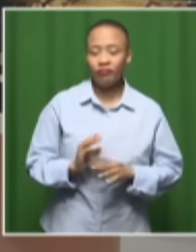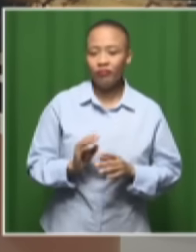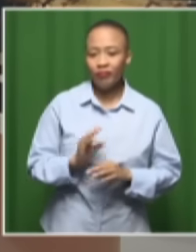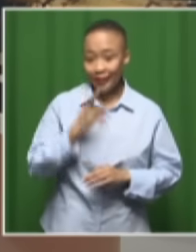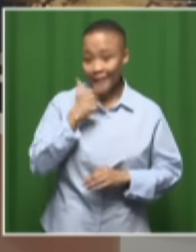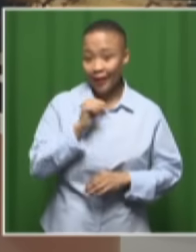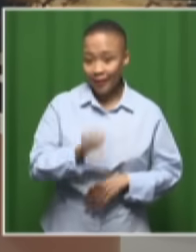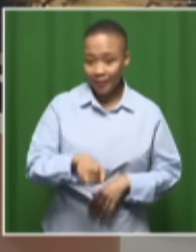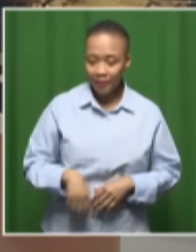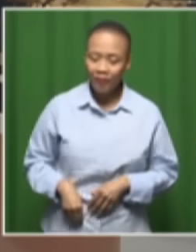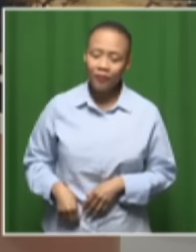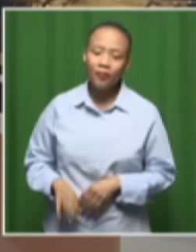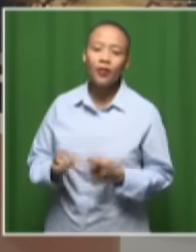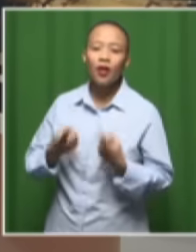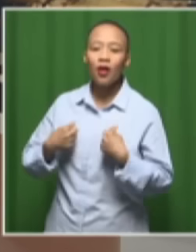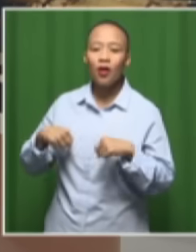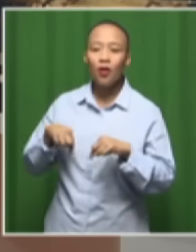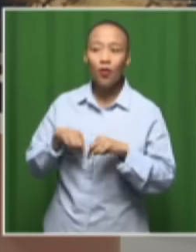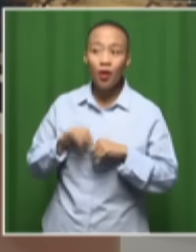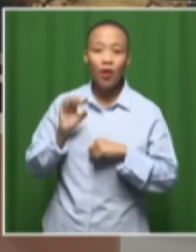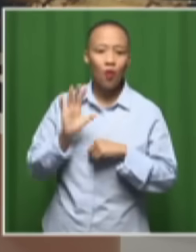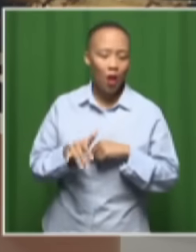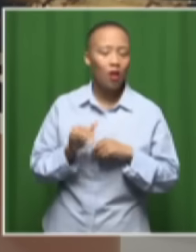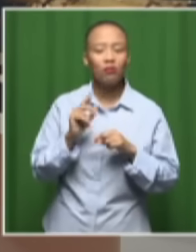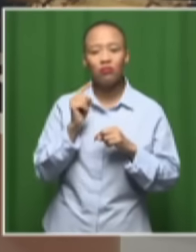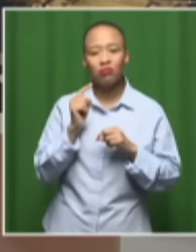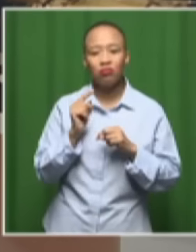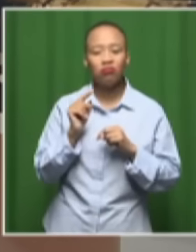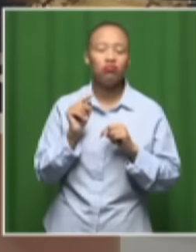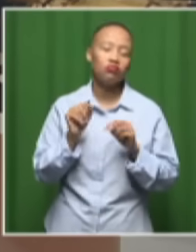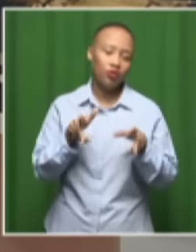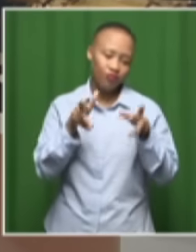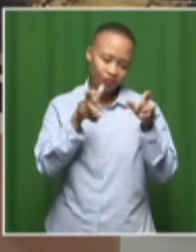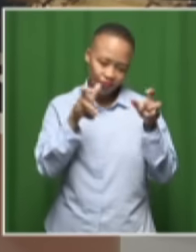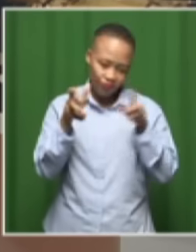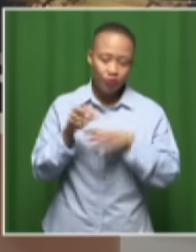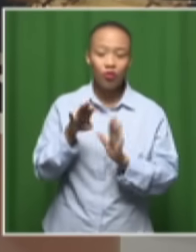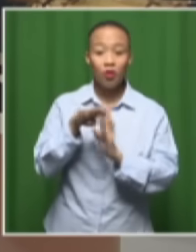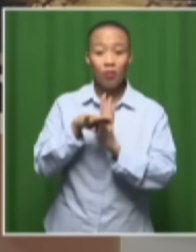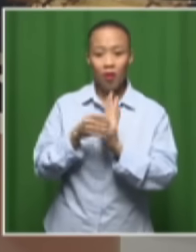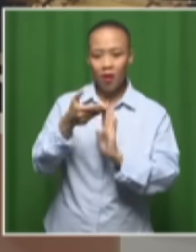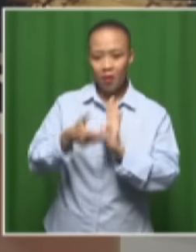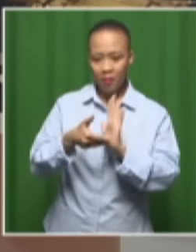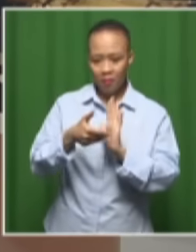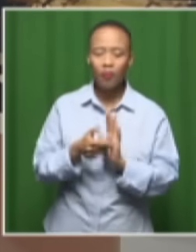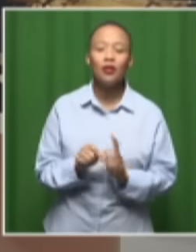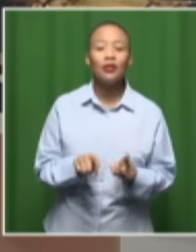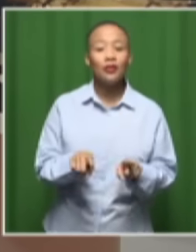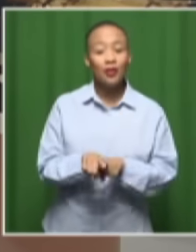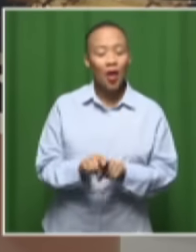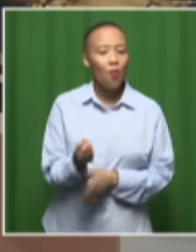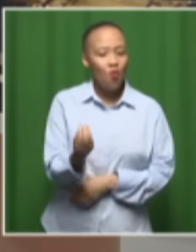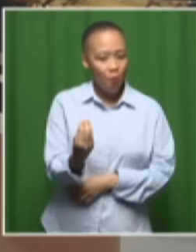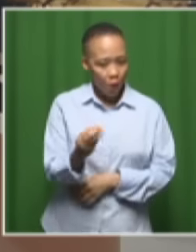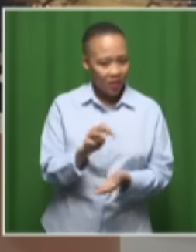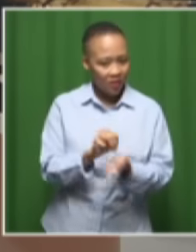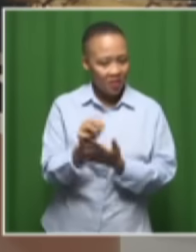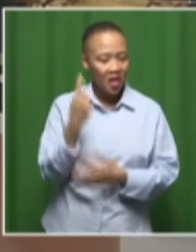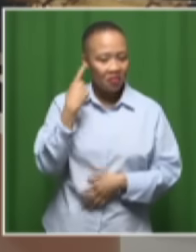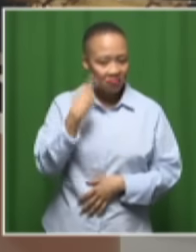something that we will be looking at in the program in a short while, so do stay tuned. So we're also going to be taking your WhatsApp messages. So